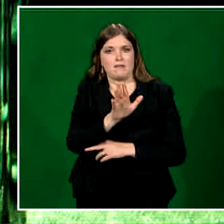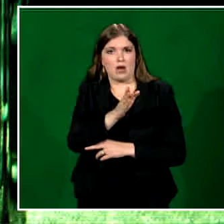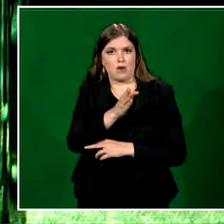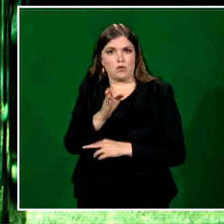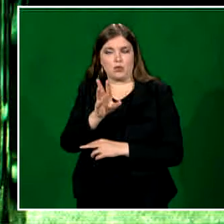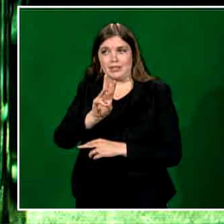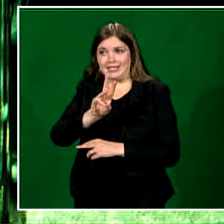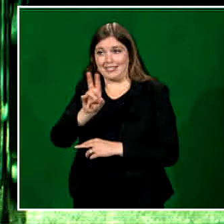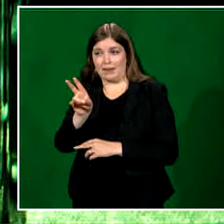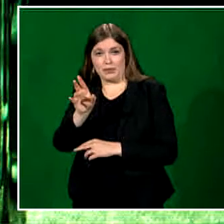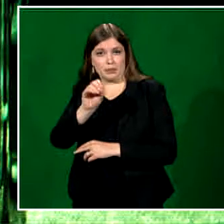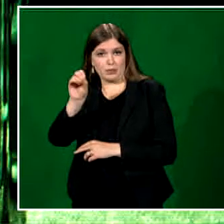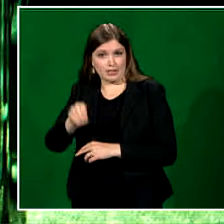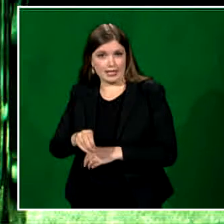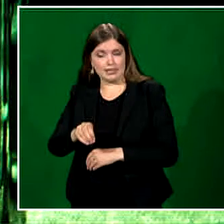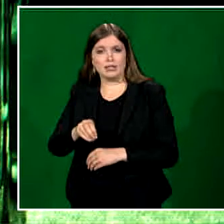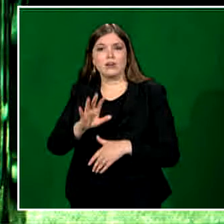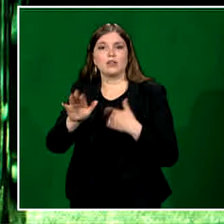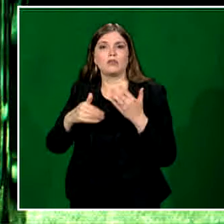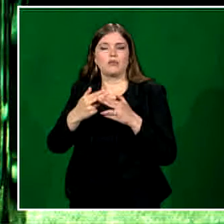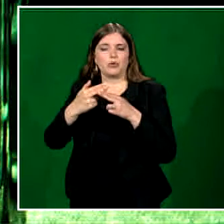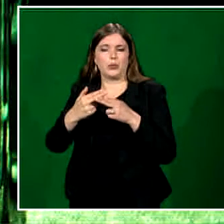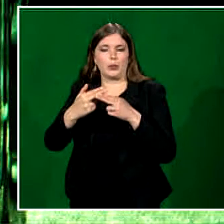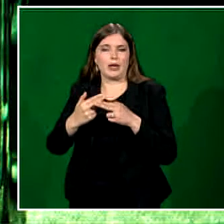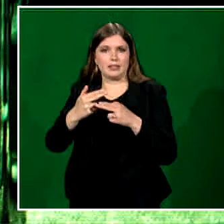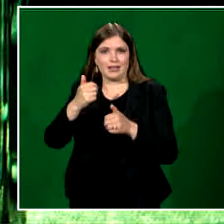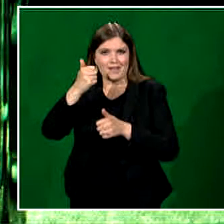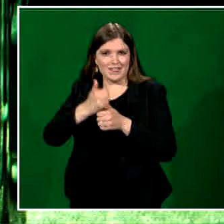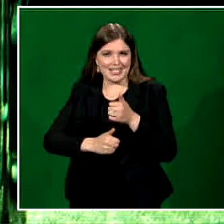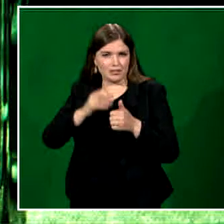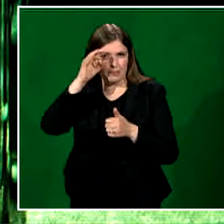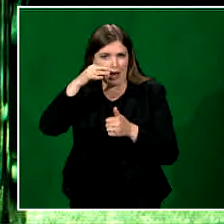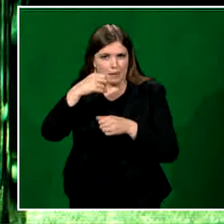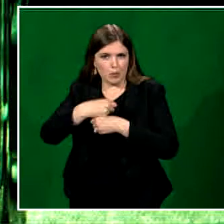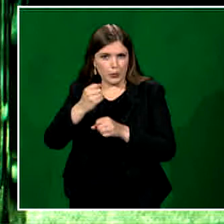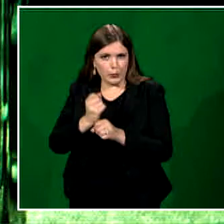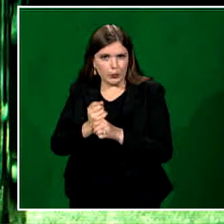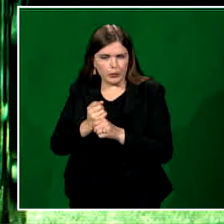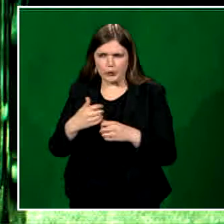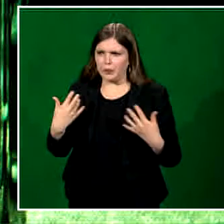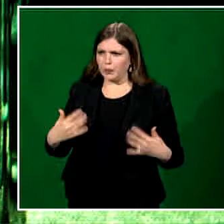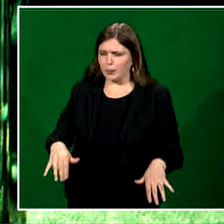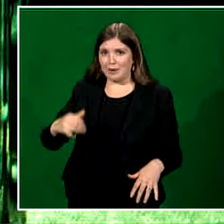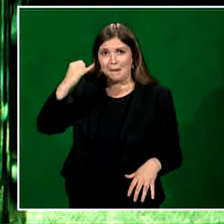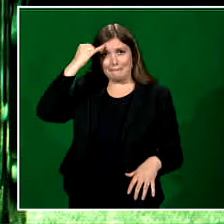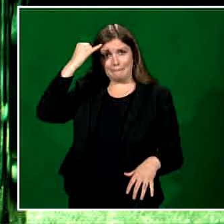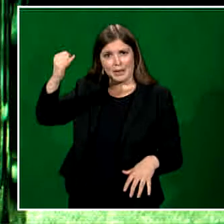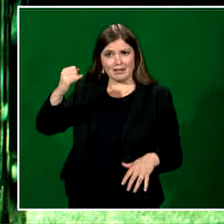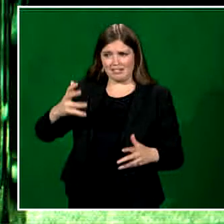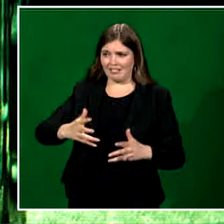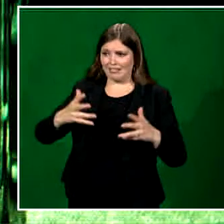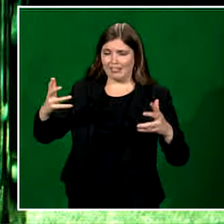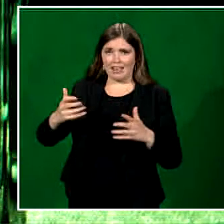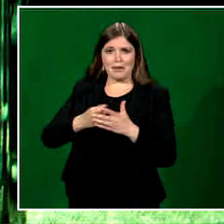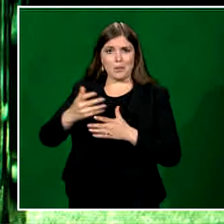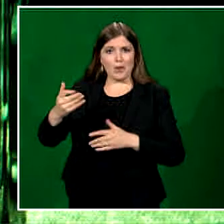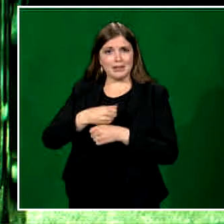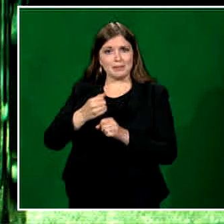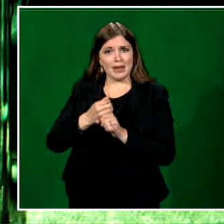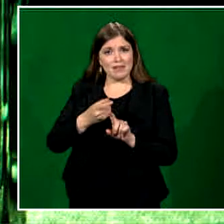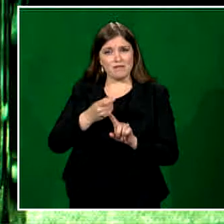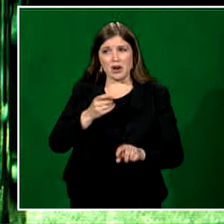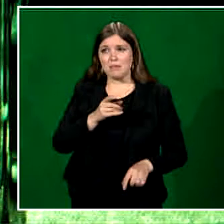of each weight of the pineapple produced. We can imagine the amount of waste that can be generated from the